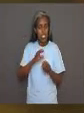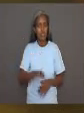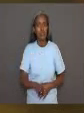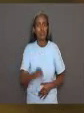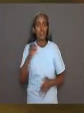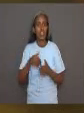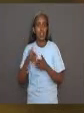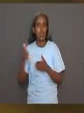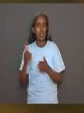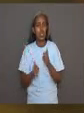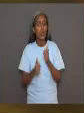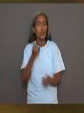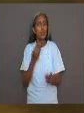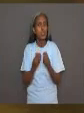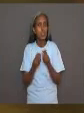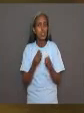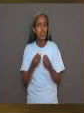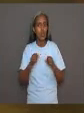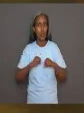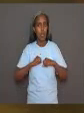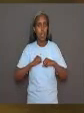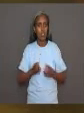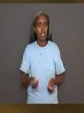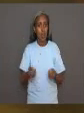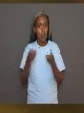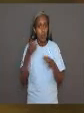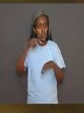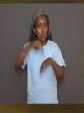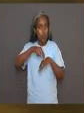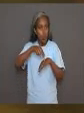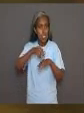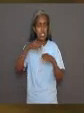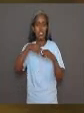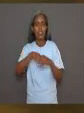out which shop has the most consistent income.